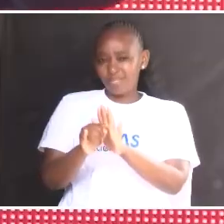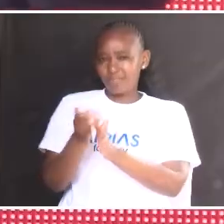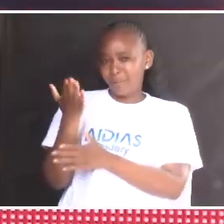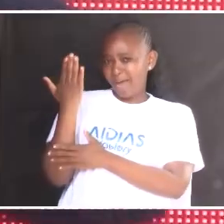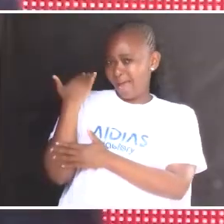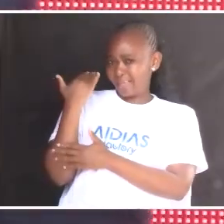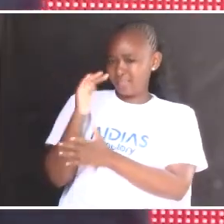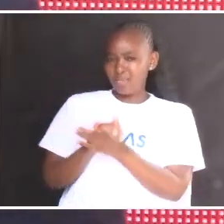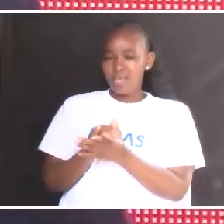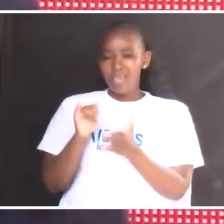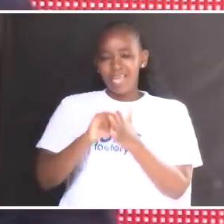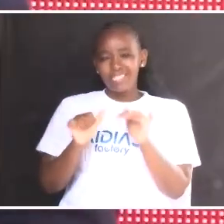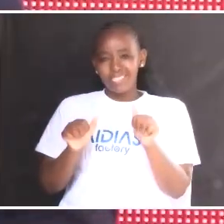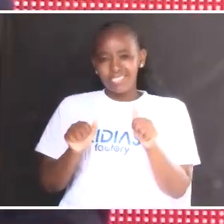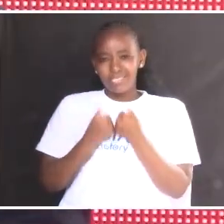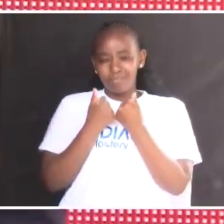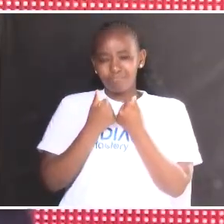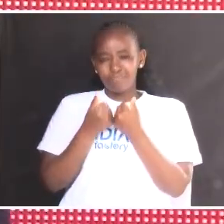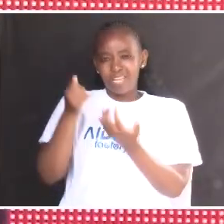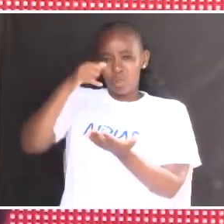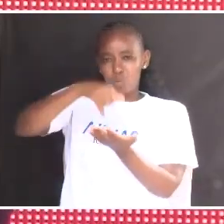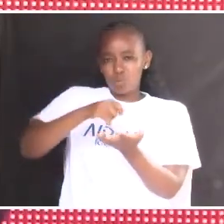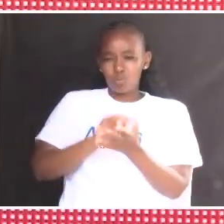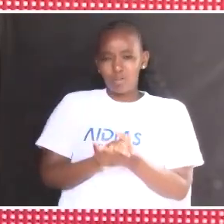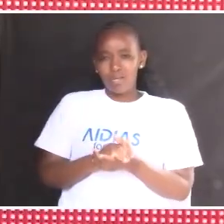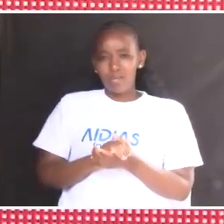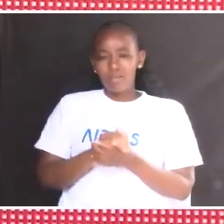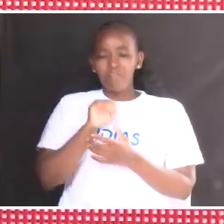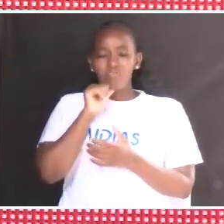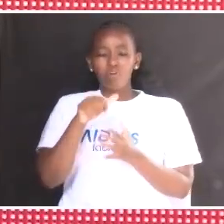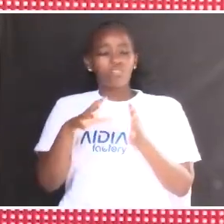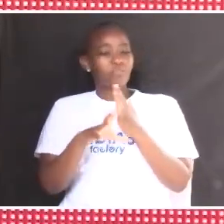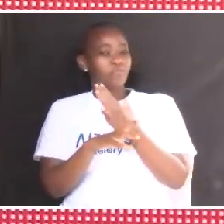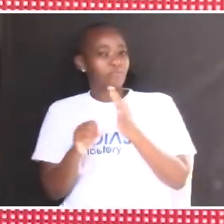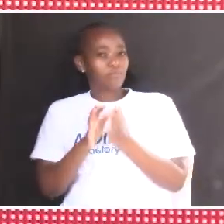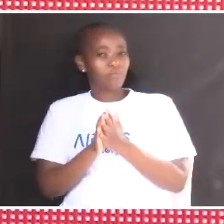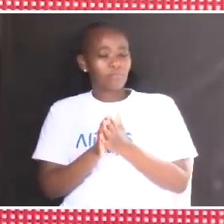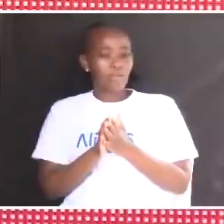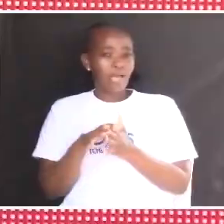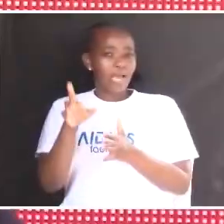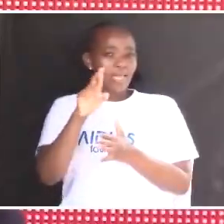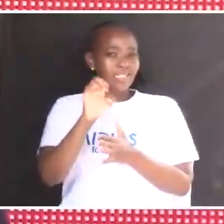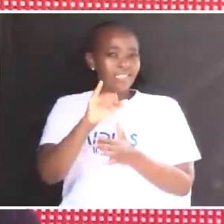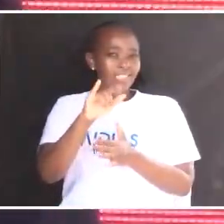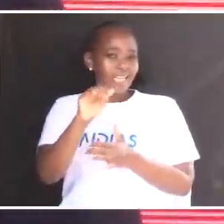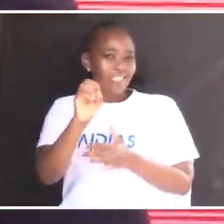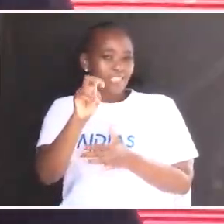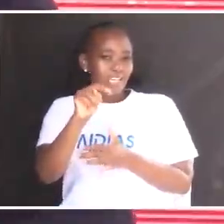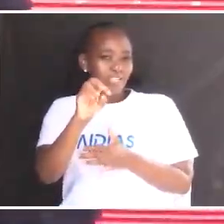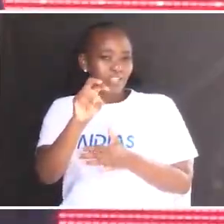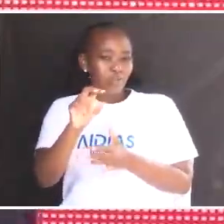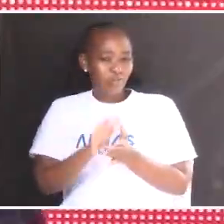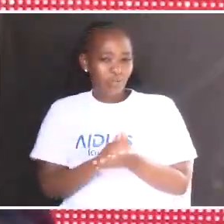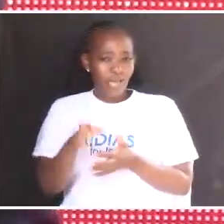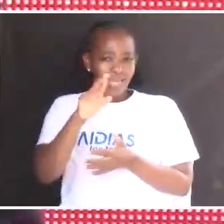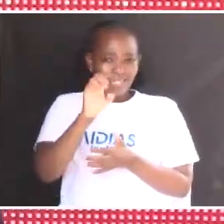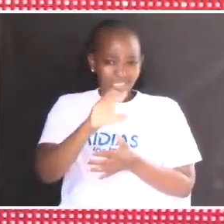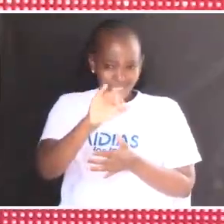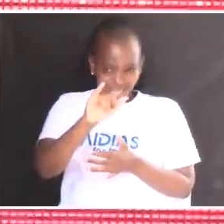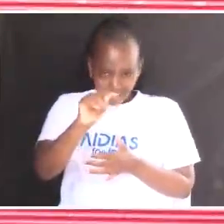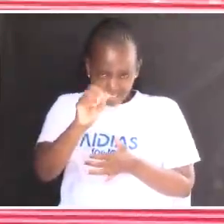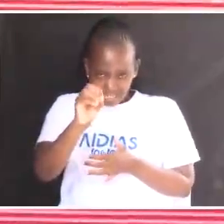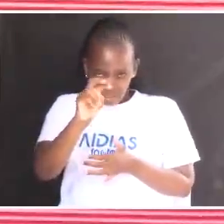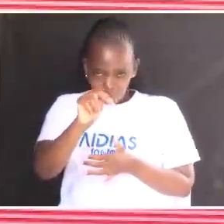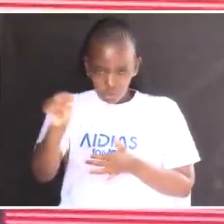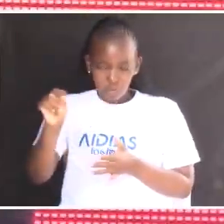that is incidental inclusion, and it is not an infringement. Recitation, nikichukua kitabu ama nichukue lyrics zako hapa nizisome, then